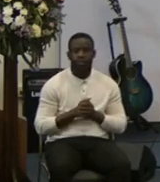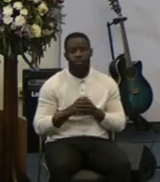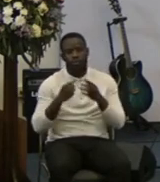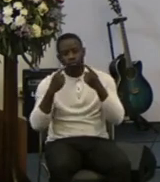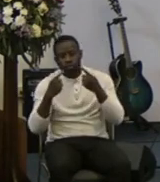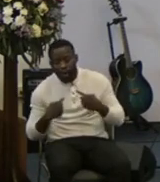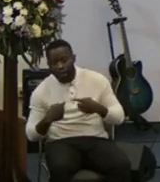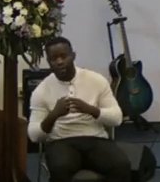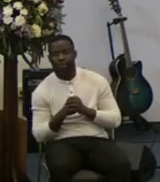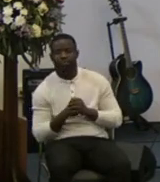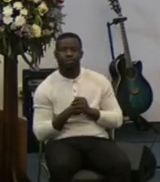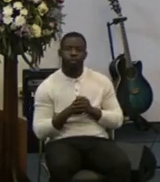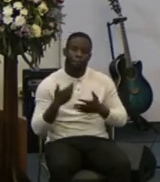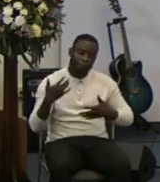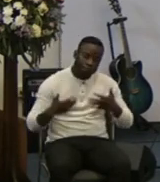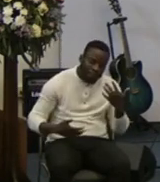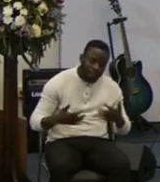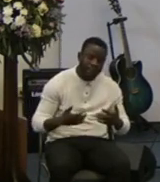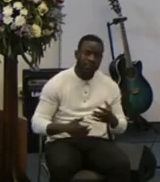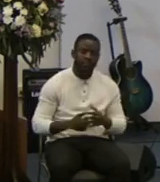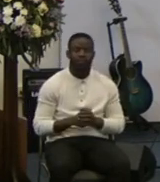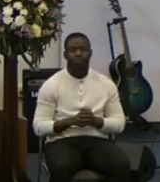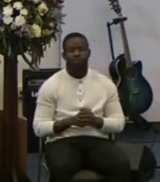or crying or pain,